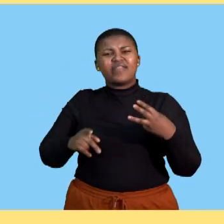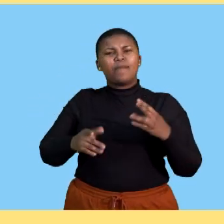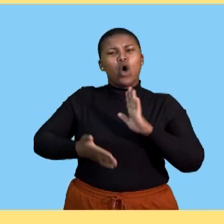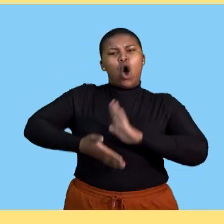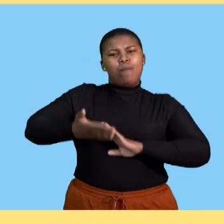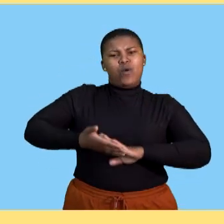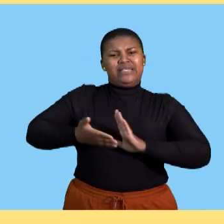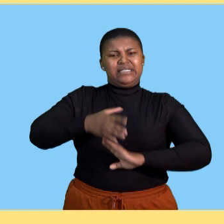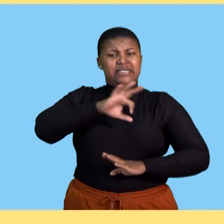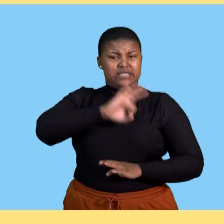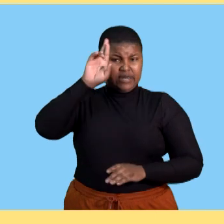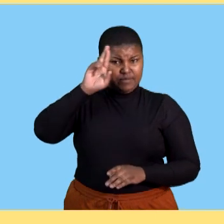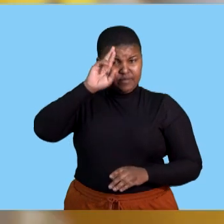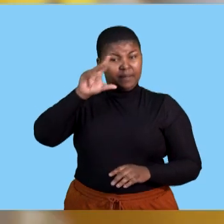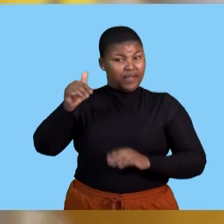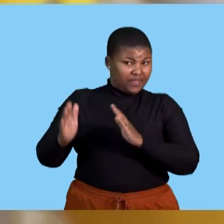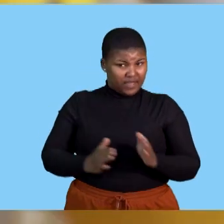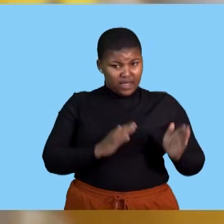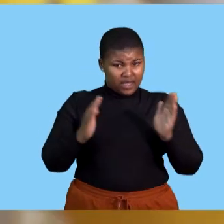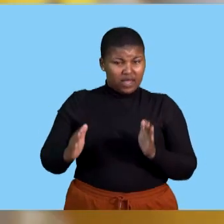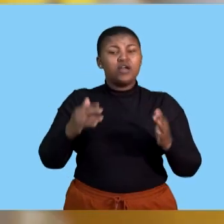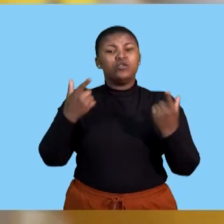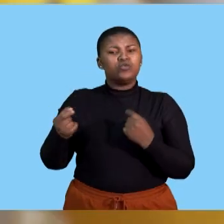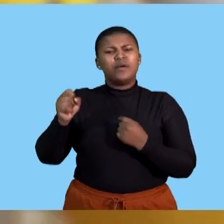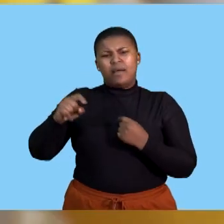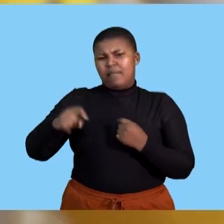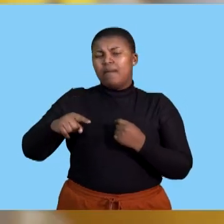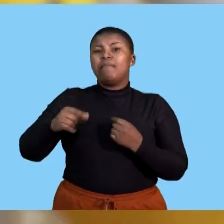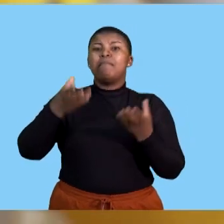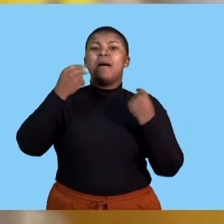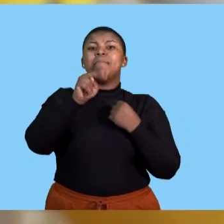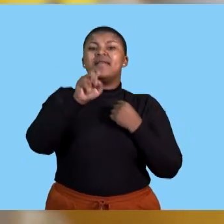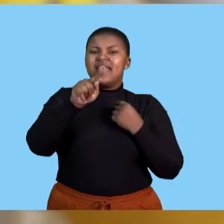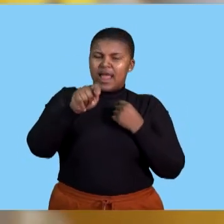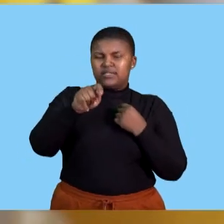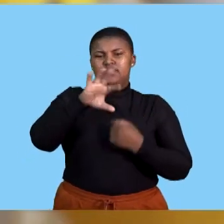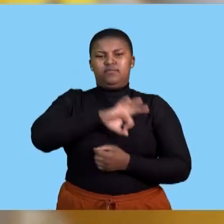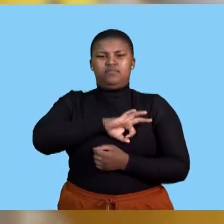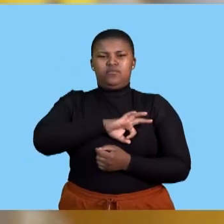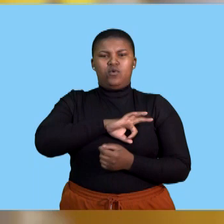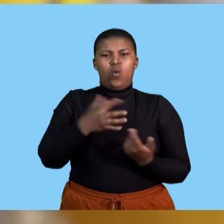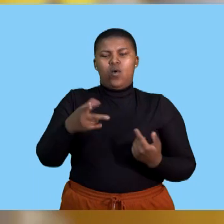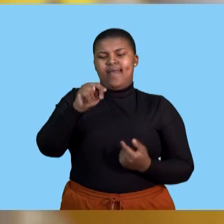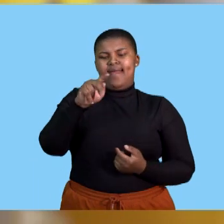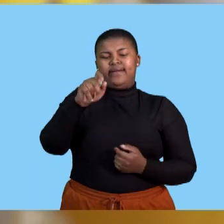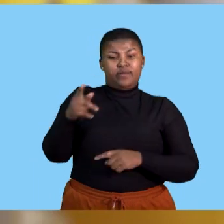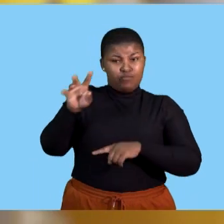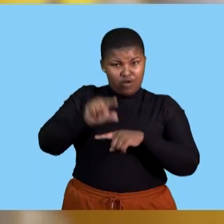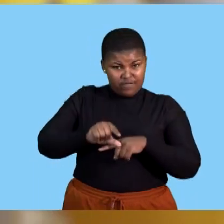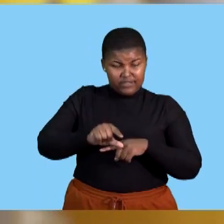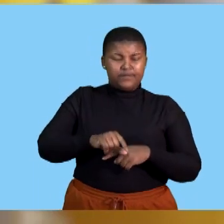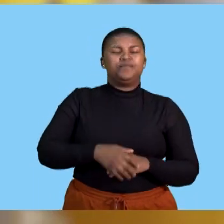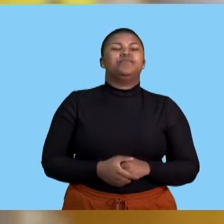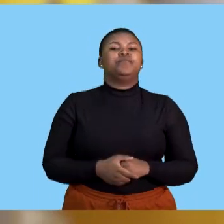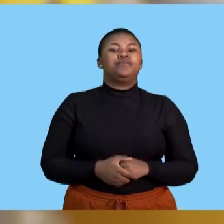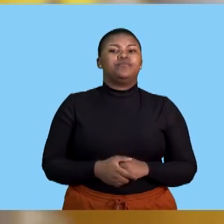other operating income. Then we would then come to our operating expenses until we get to net profit. That is the statement of